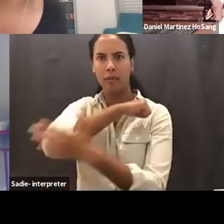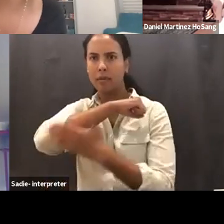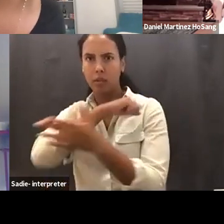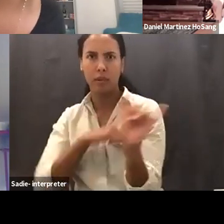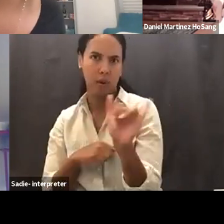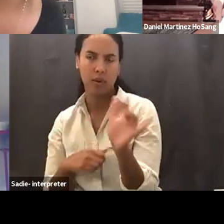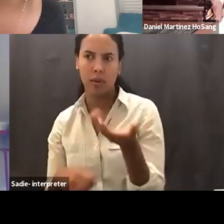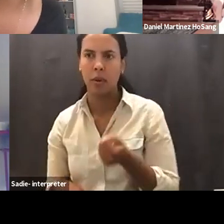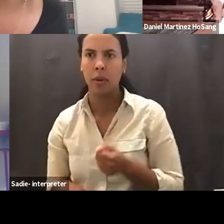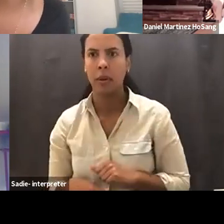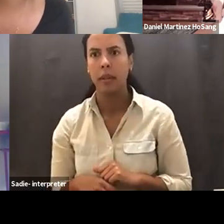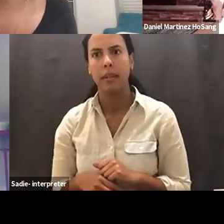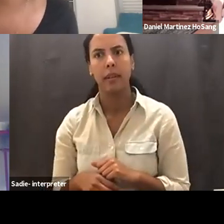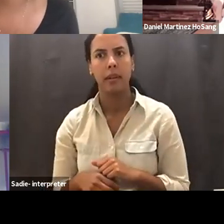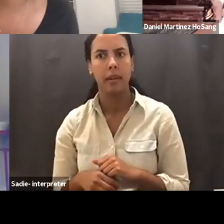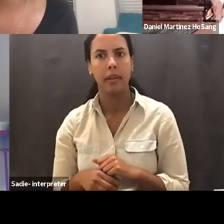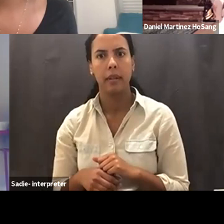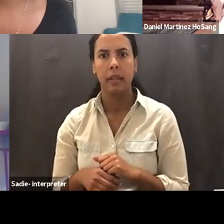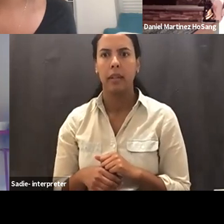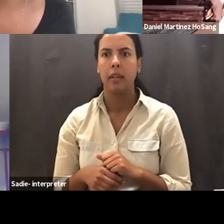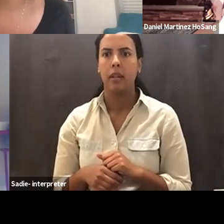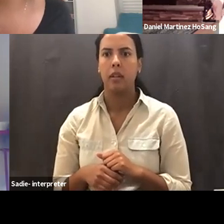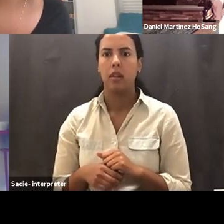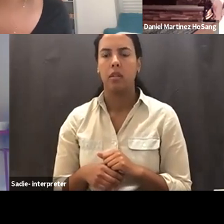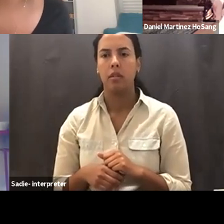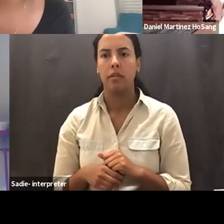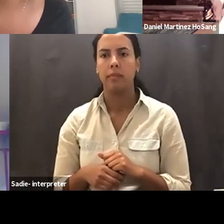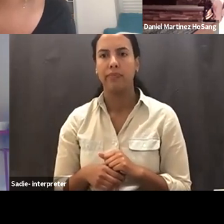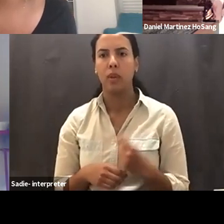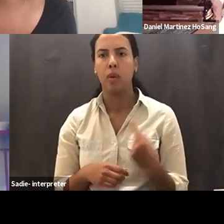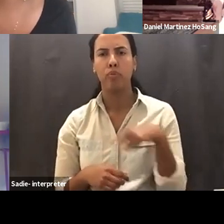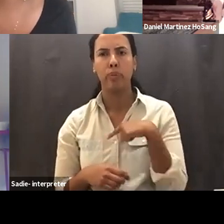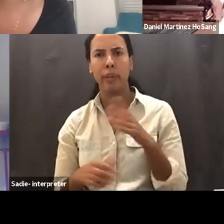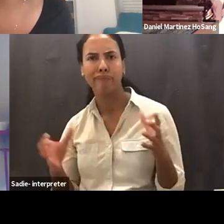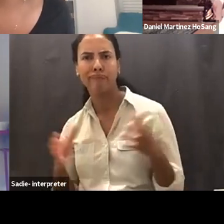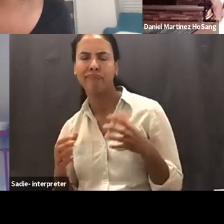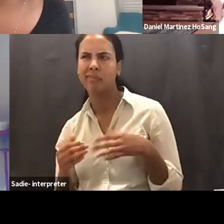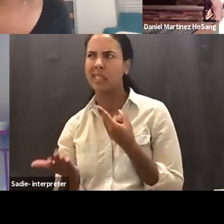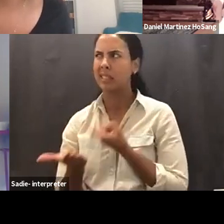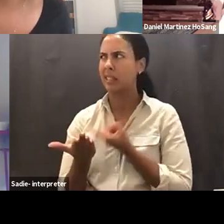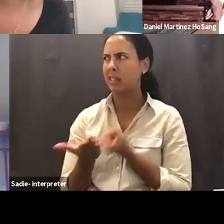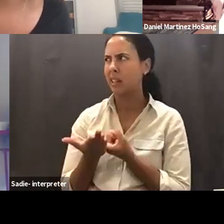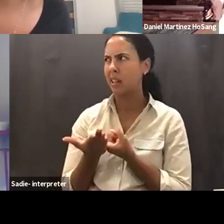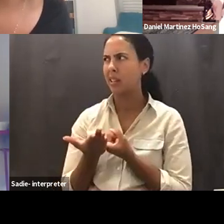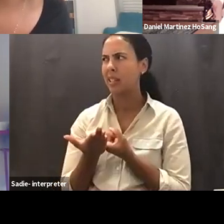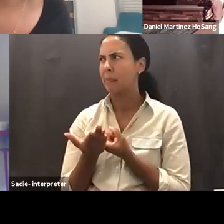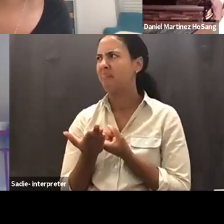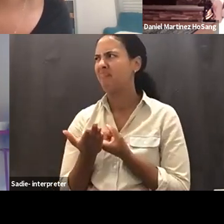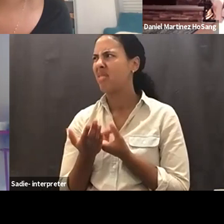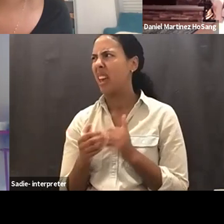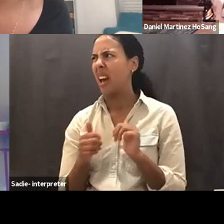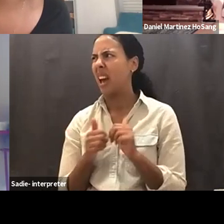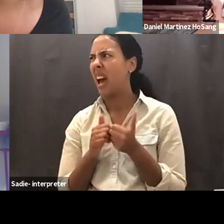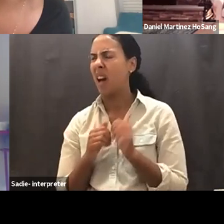way to go about doing this work, not just claiming or stating solidarity with the movement in India, but figuring out how to do